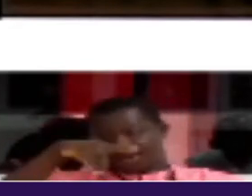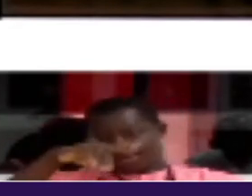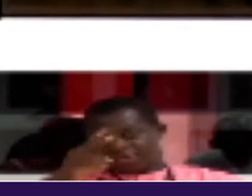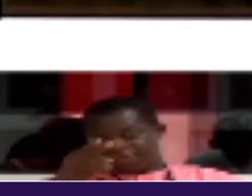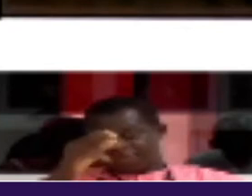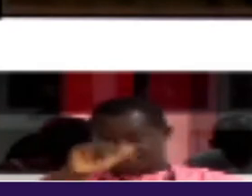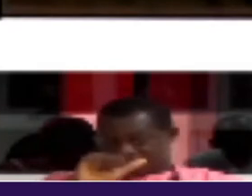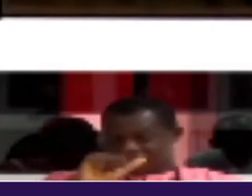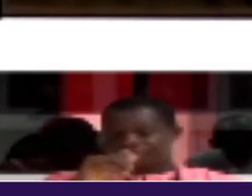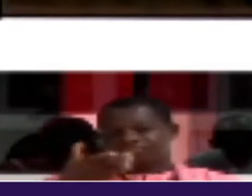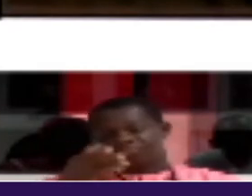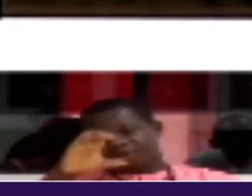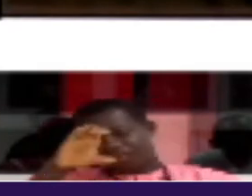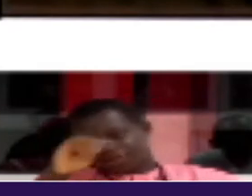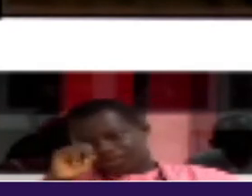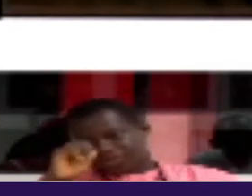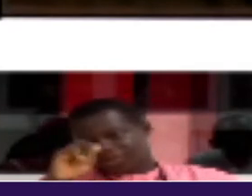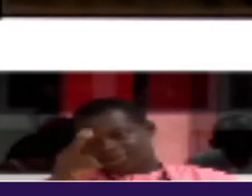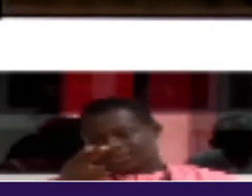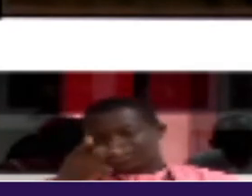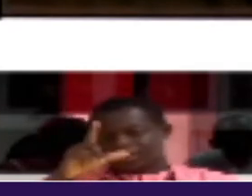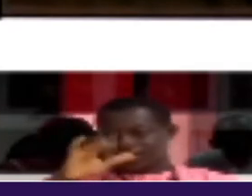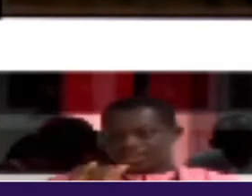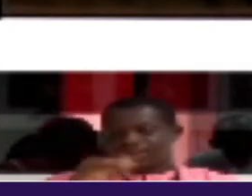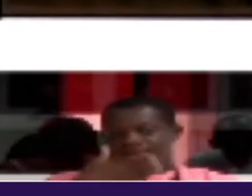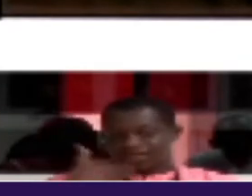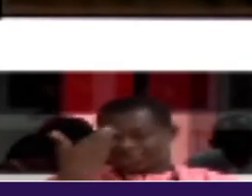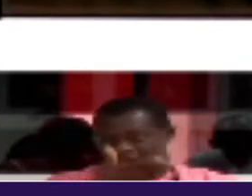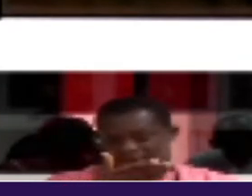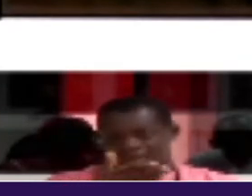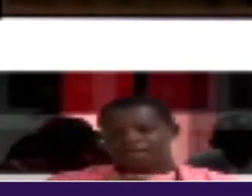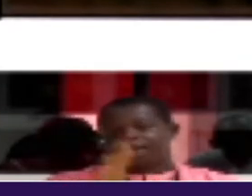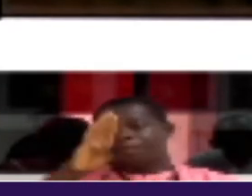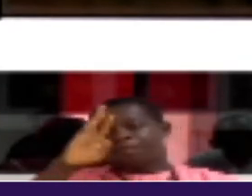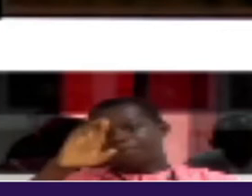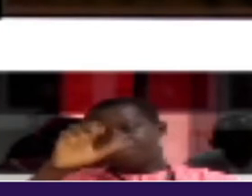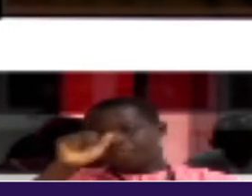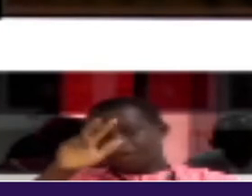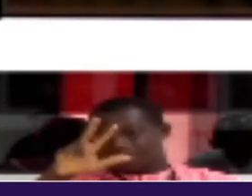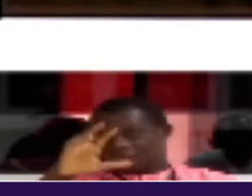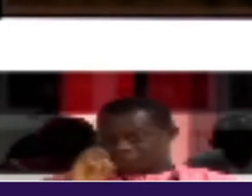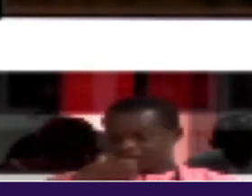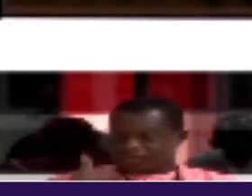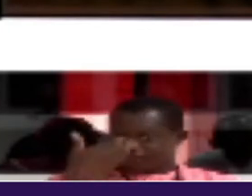your platoon commander in the Delta Company? No, Delta Commander, the platoon commander was Alieu Jeng.